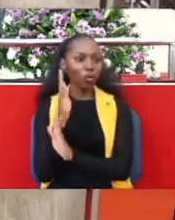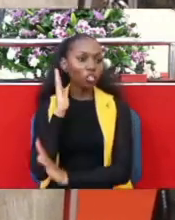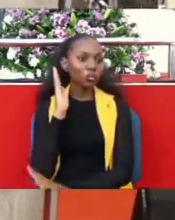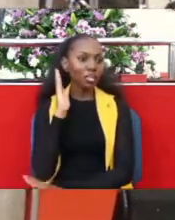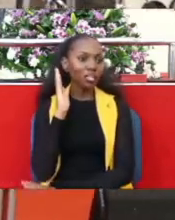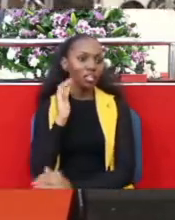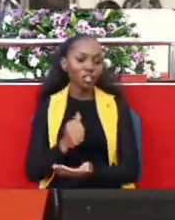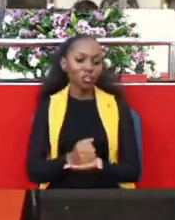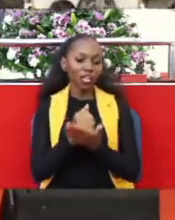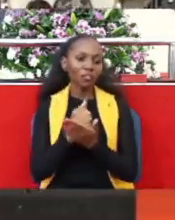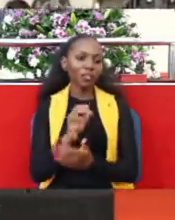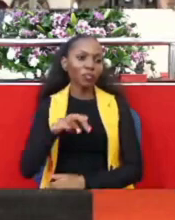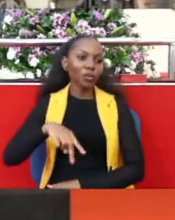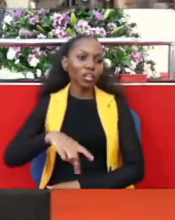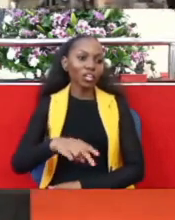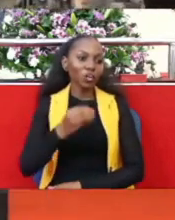watchman doesn't even have a gun.